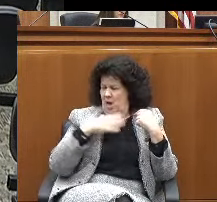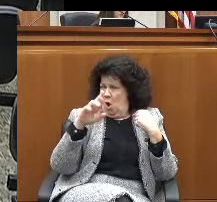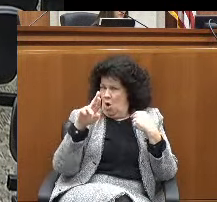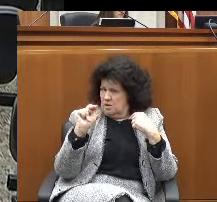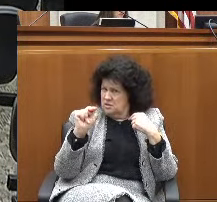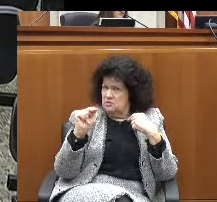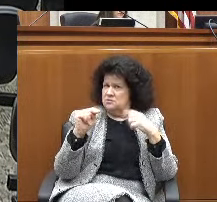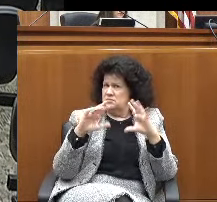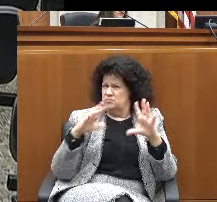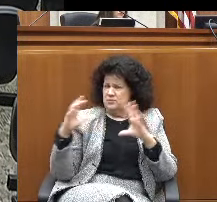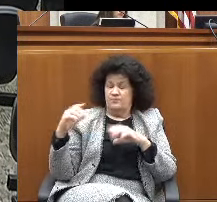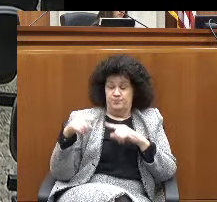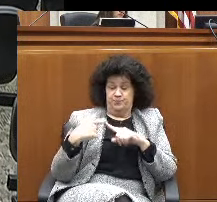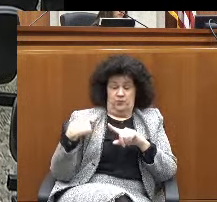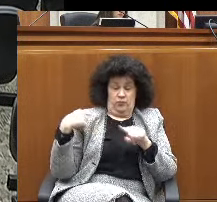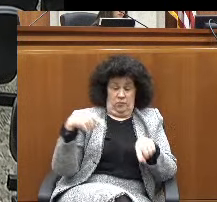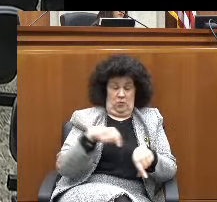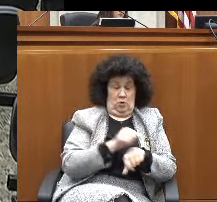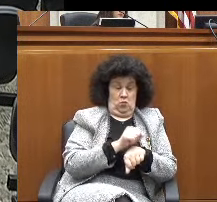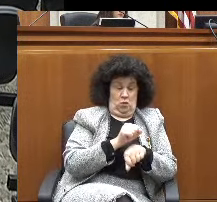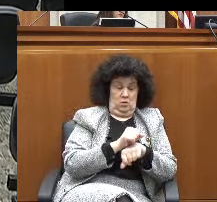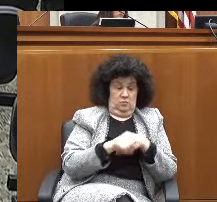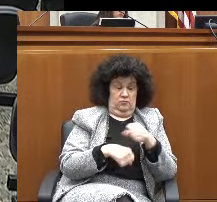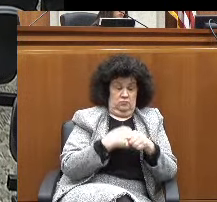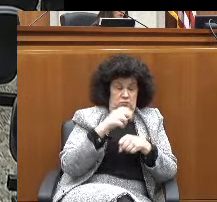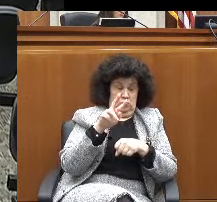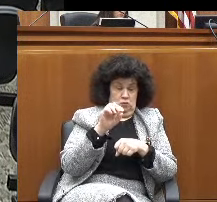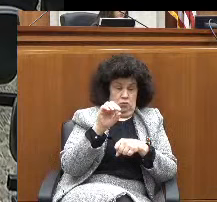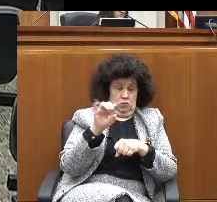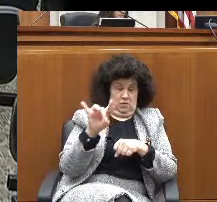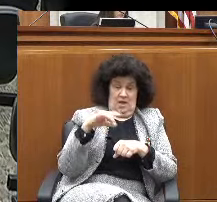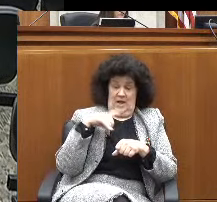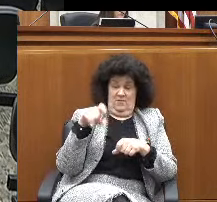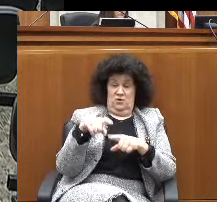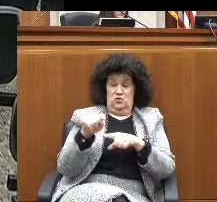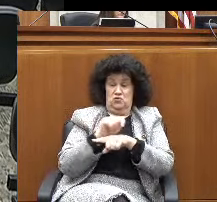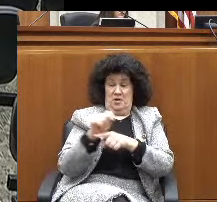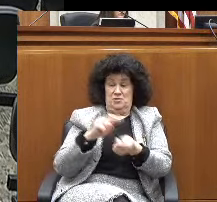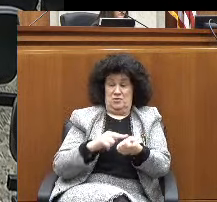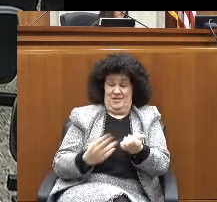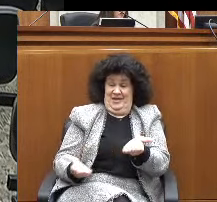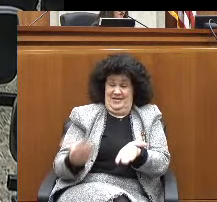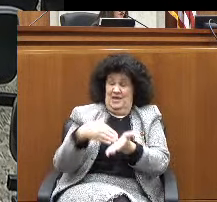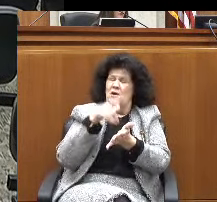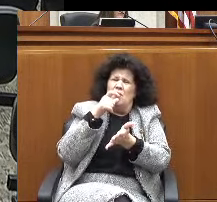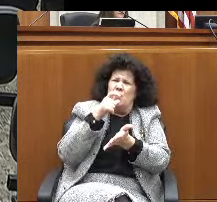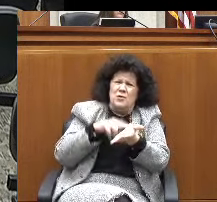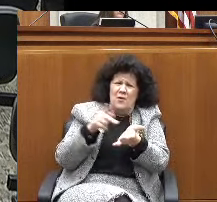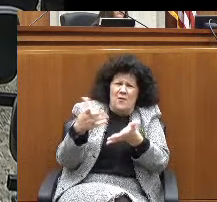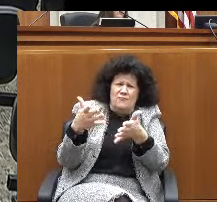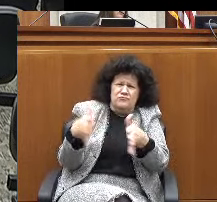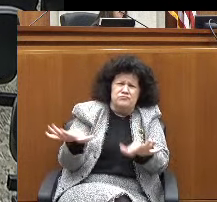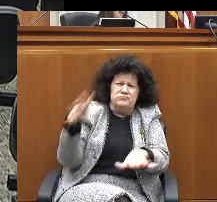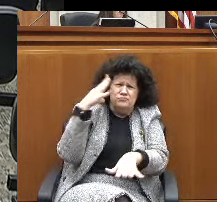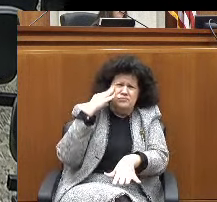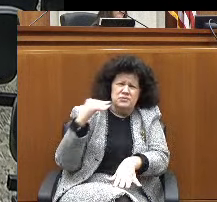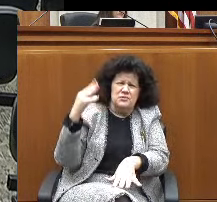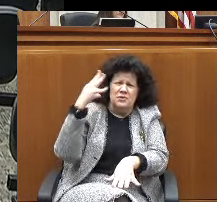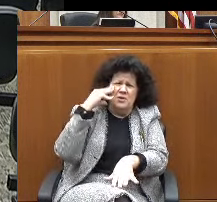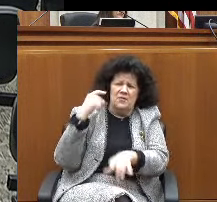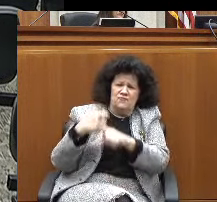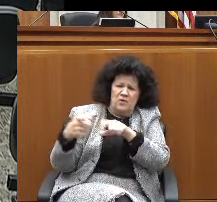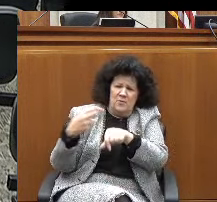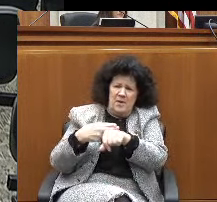hired. I actually, when I came to work in 2008, had to retrain nurses with years of experience coming from the